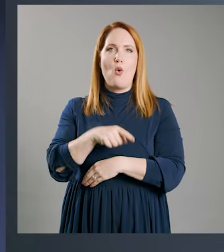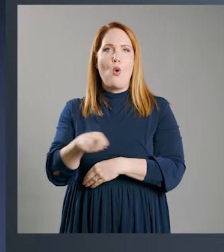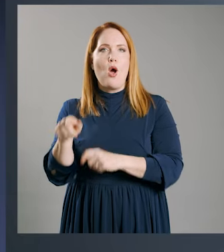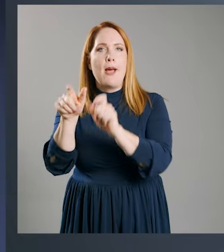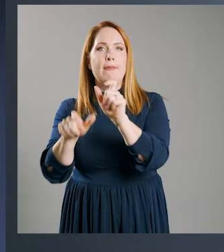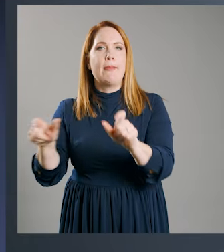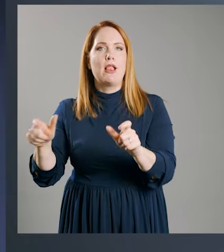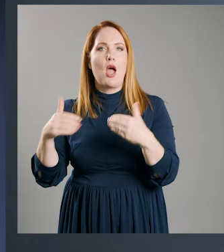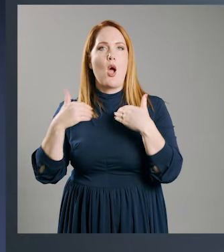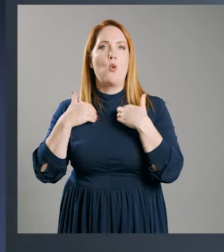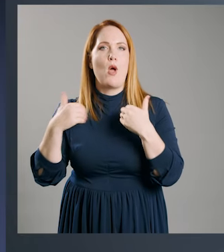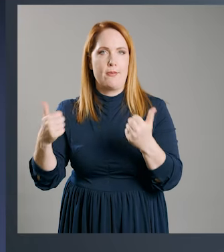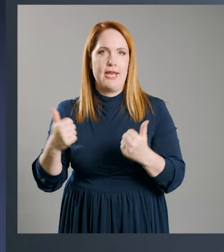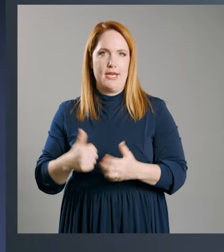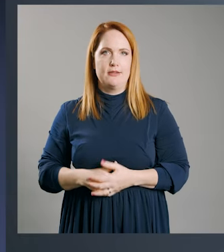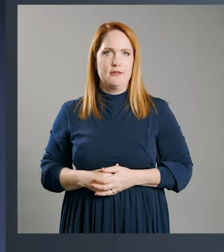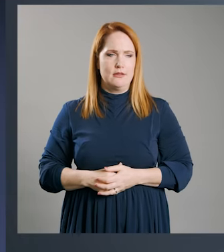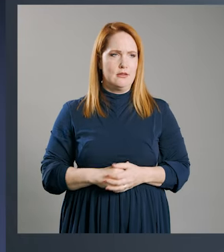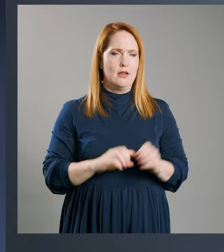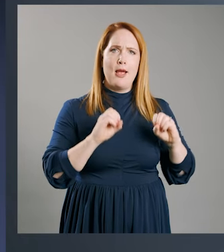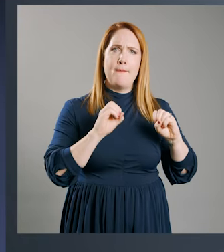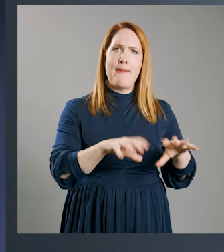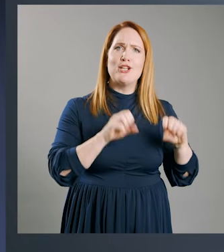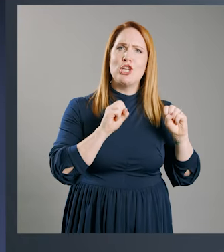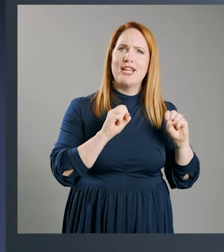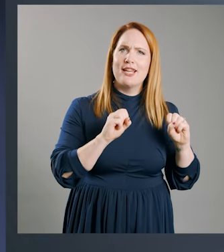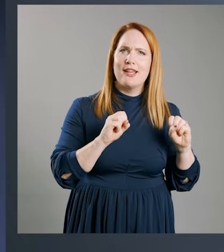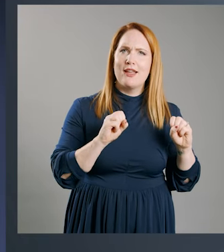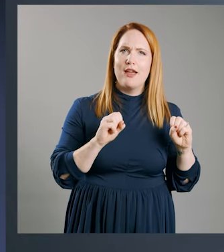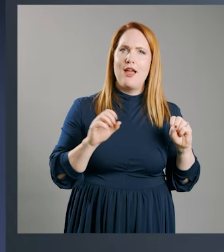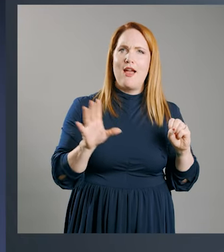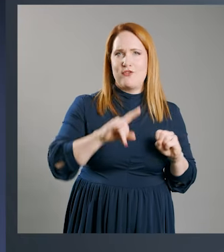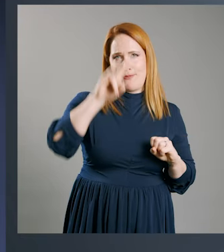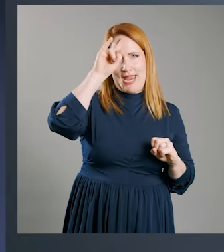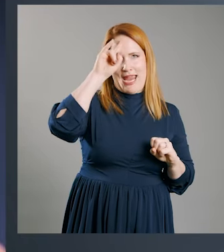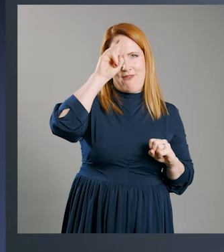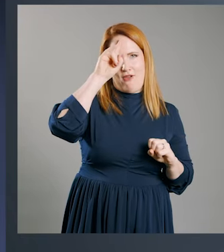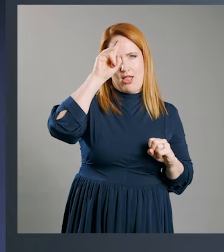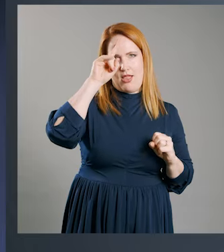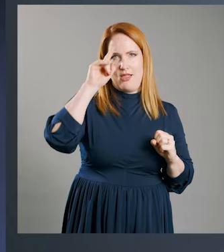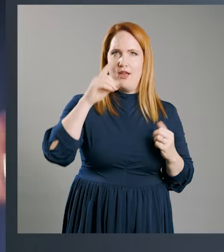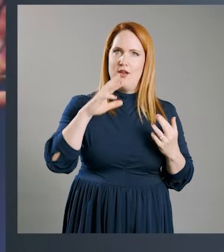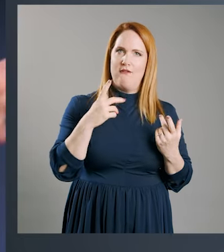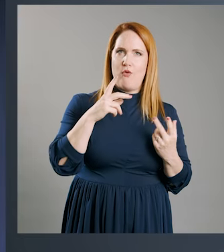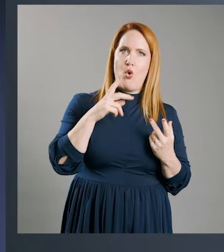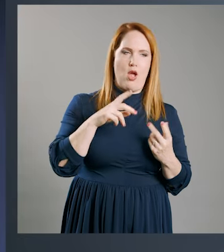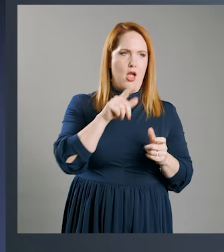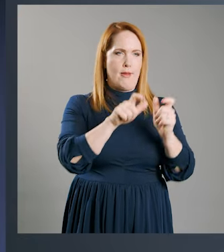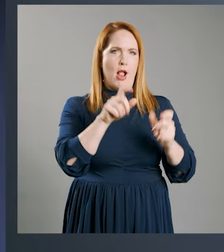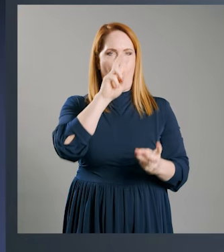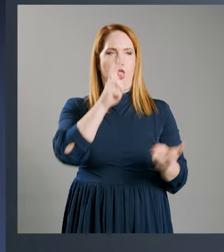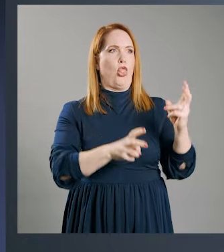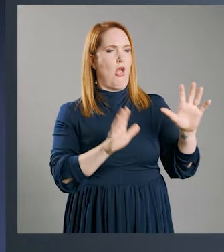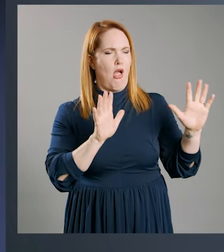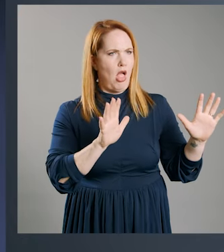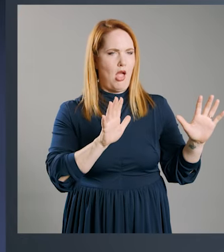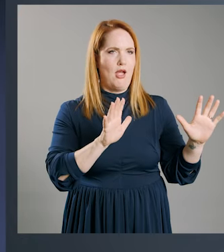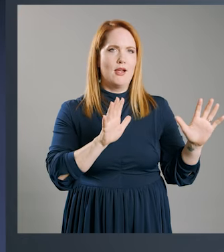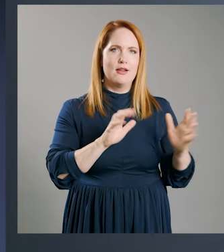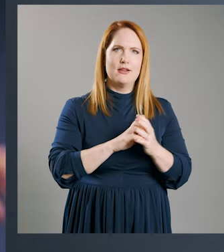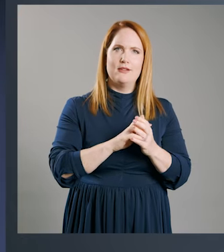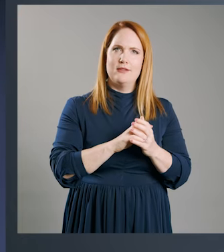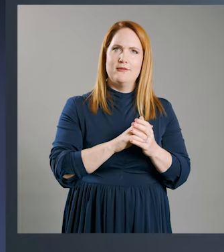for people's well-being. Magic is done by evil powers to deceive people through signs